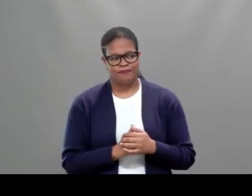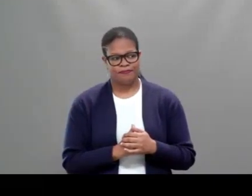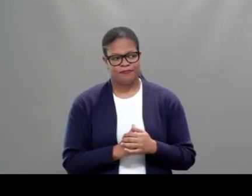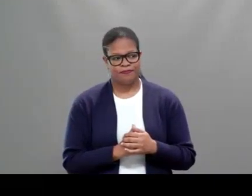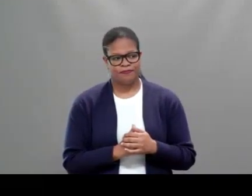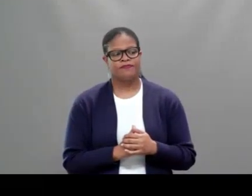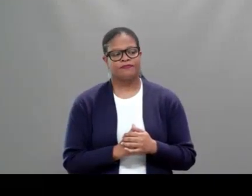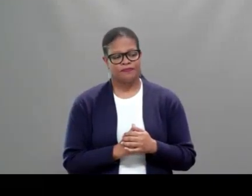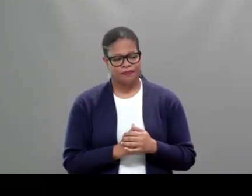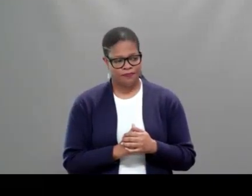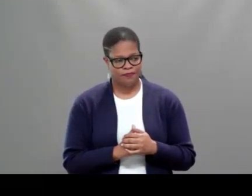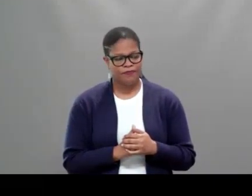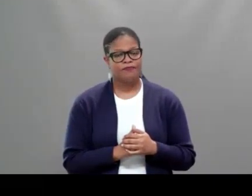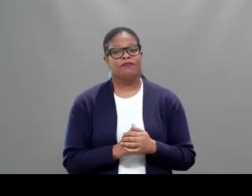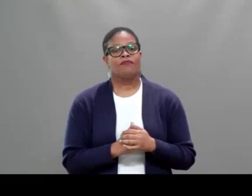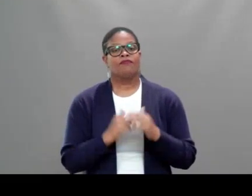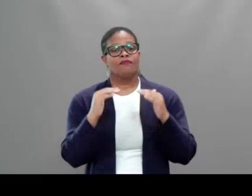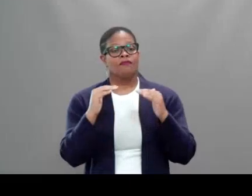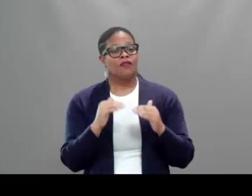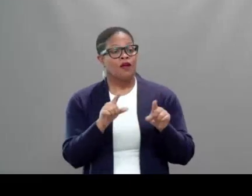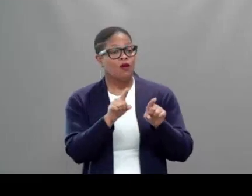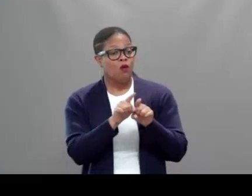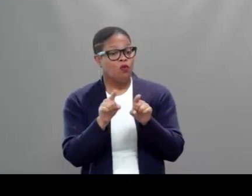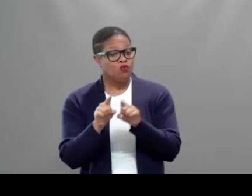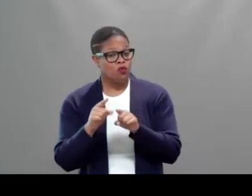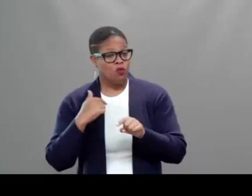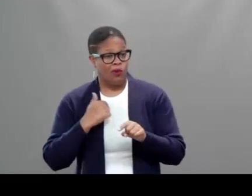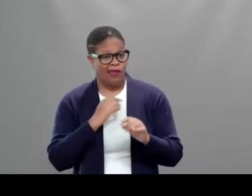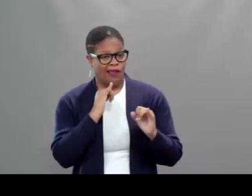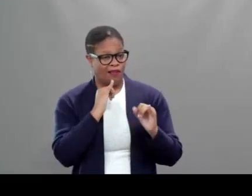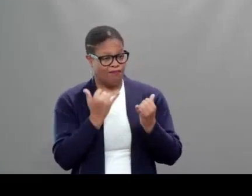And we are also interviewing,